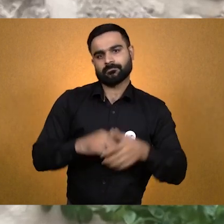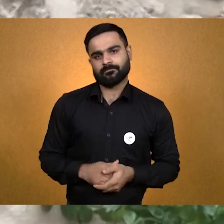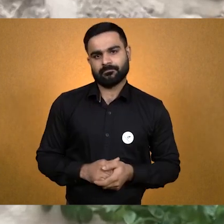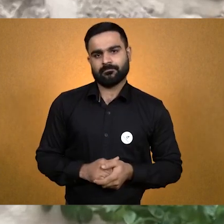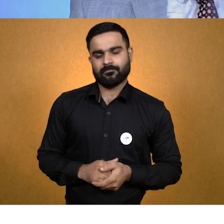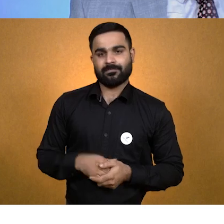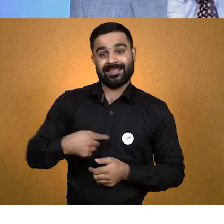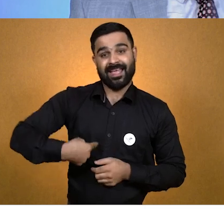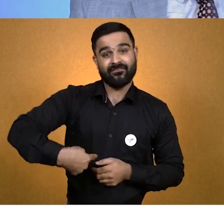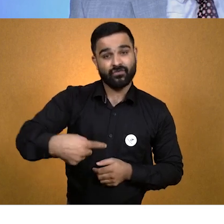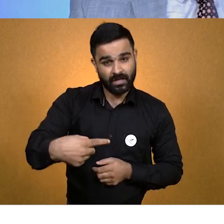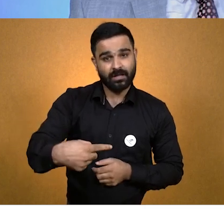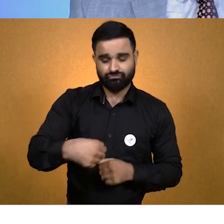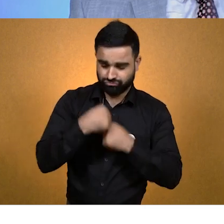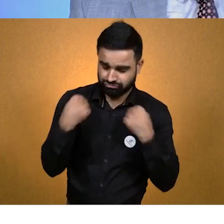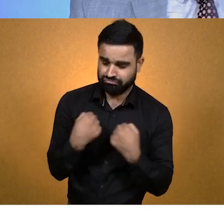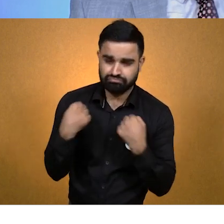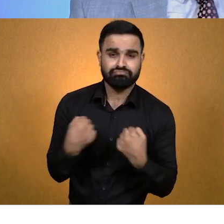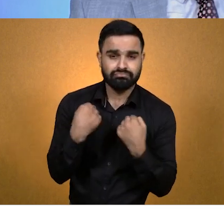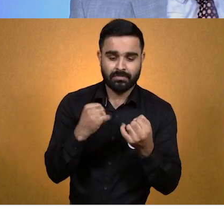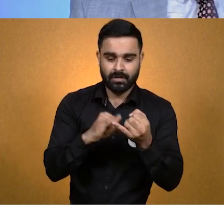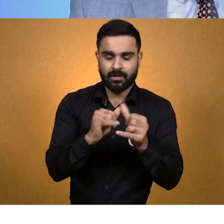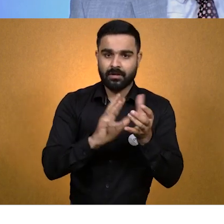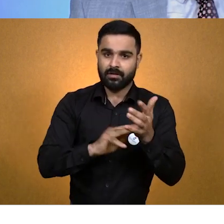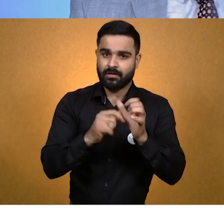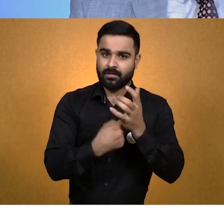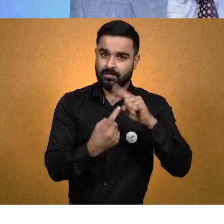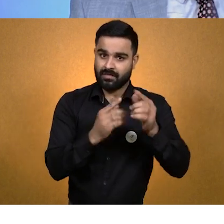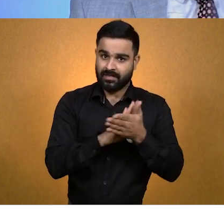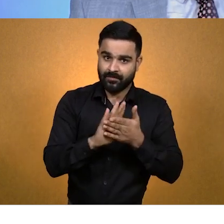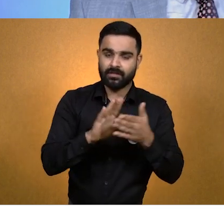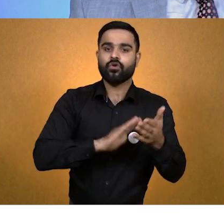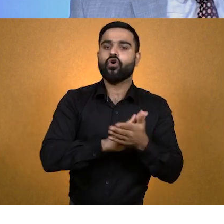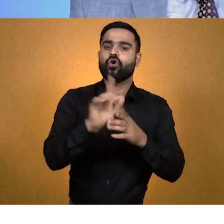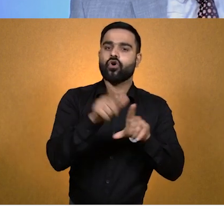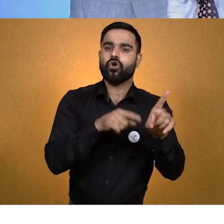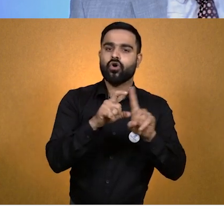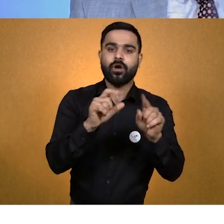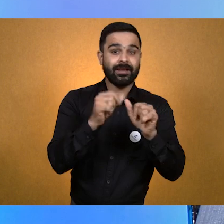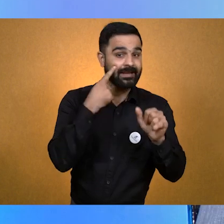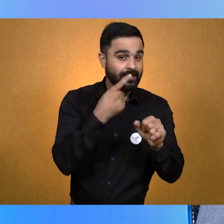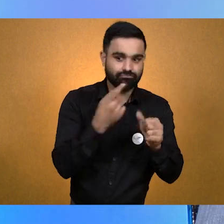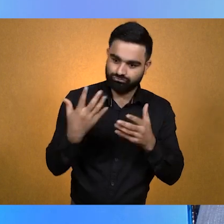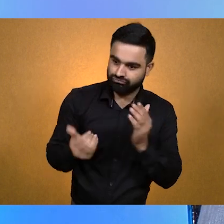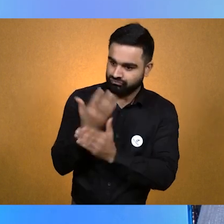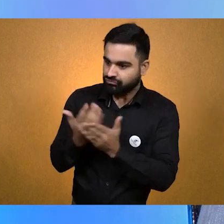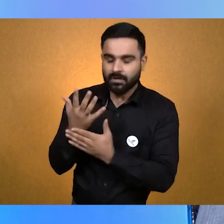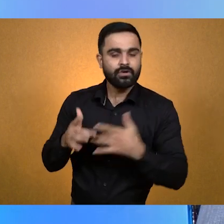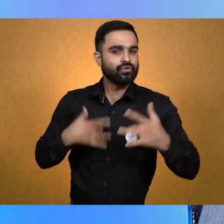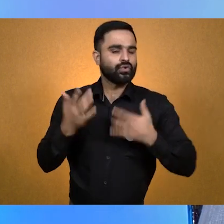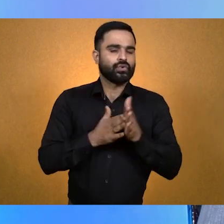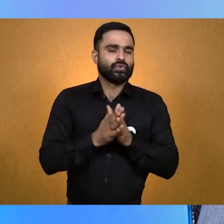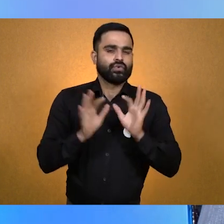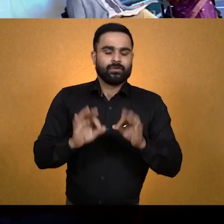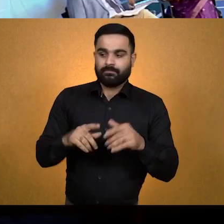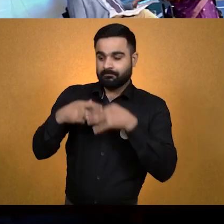every single effort that Samarth and Hyundai are taking towards this is very, very exciting. Yeah. Well, let me go across